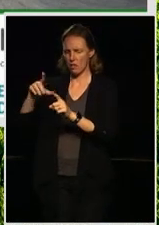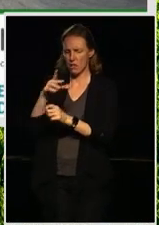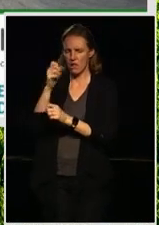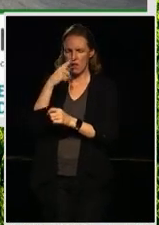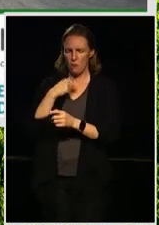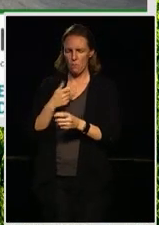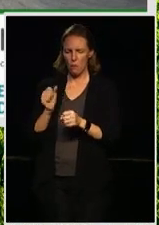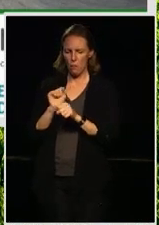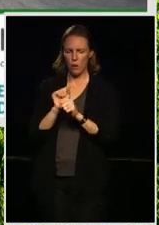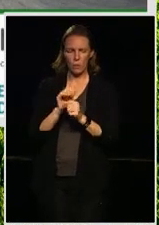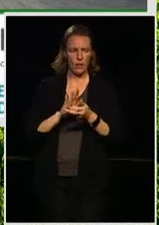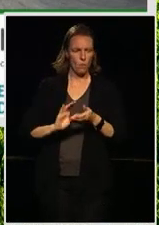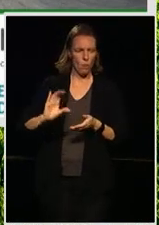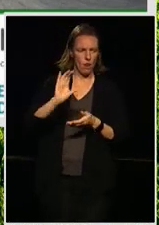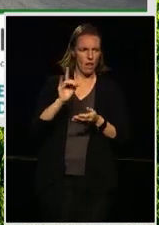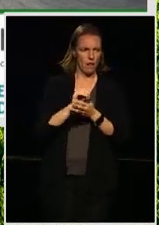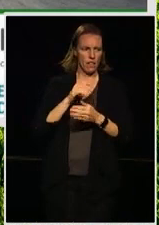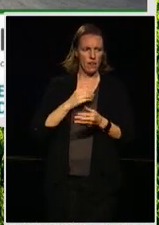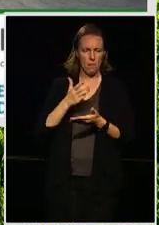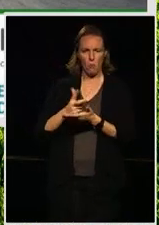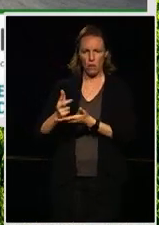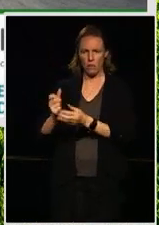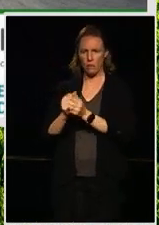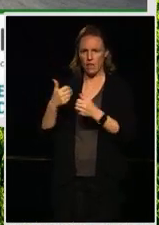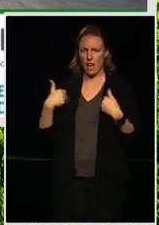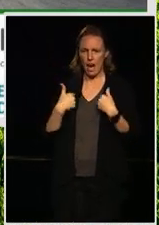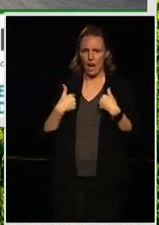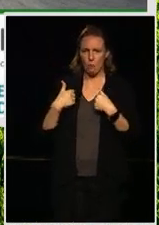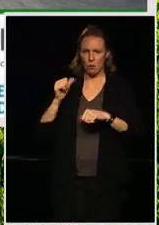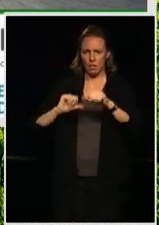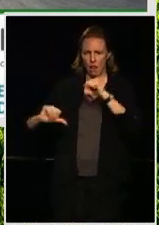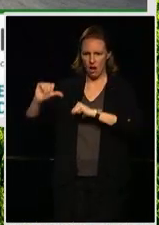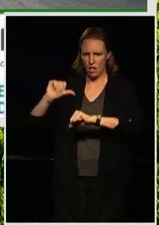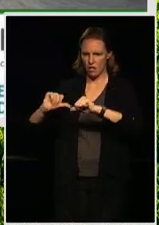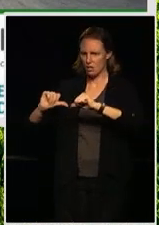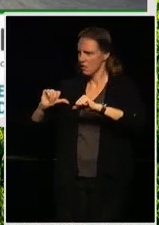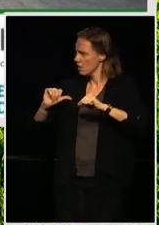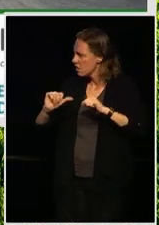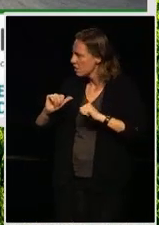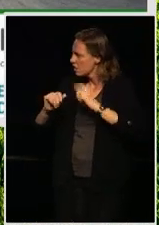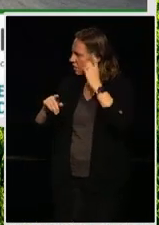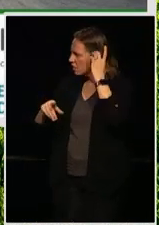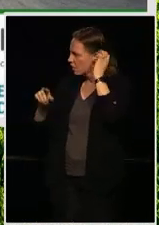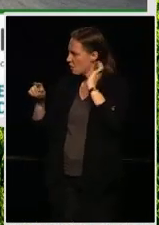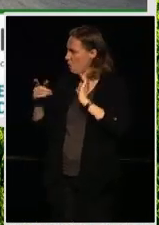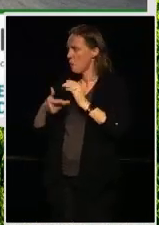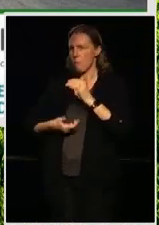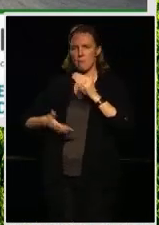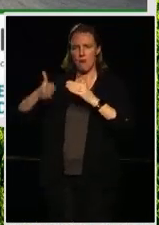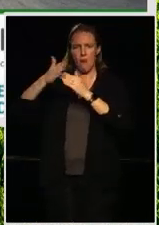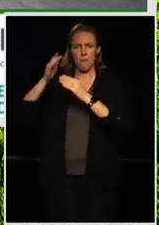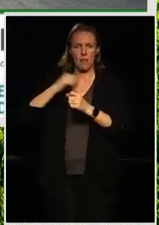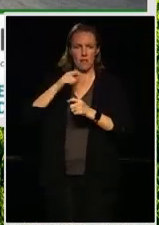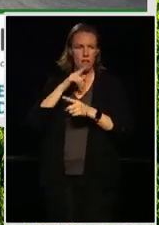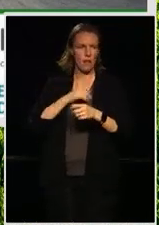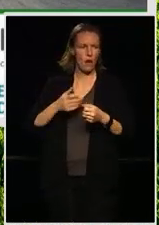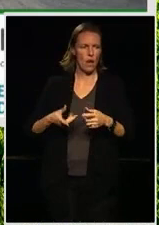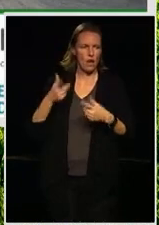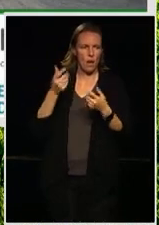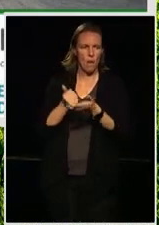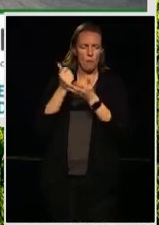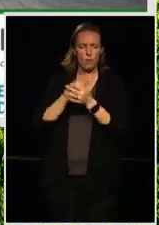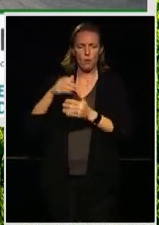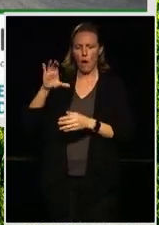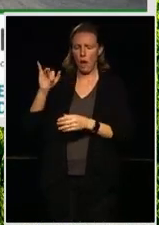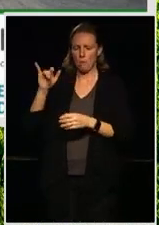The Department of Animal Science is one of the most prestigious departments in the world. It helps us to optimize, localize, and